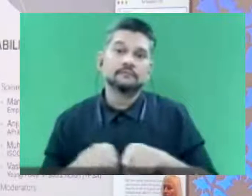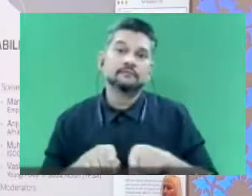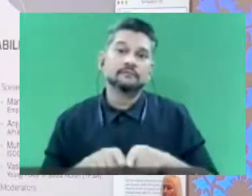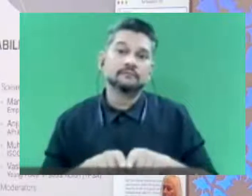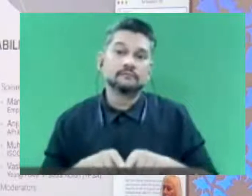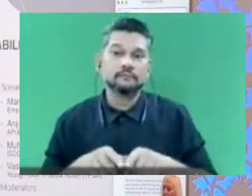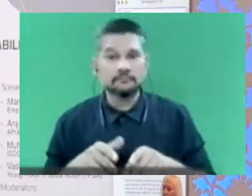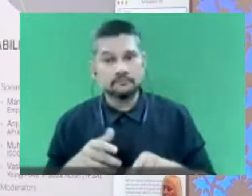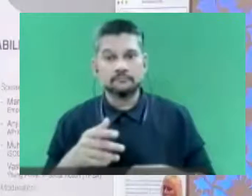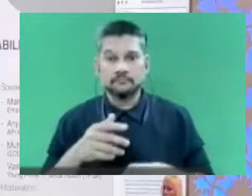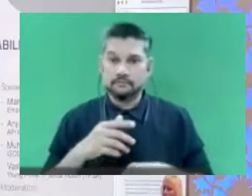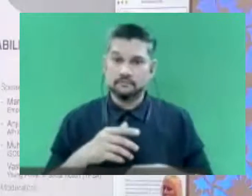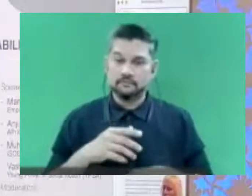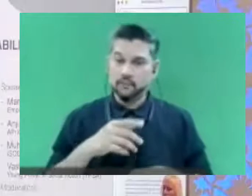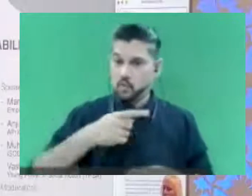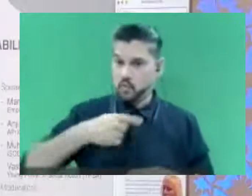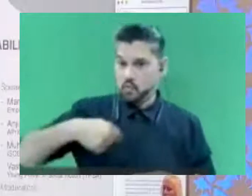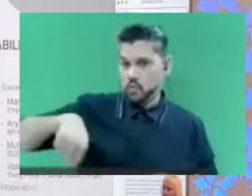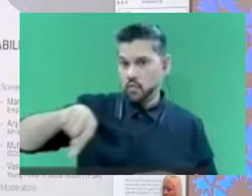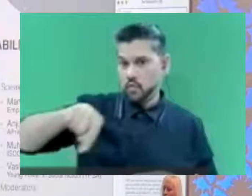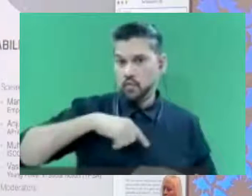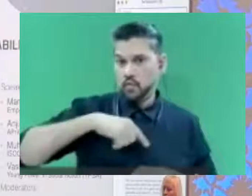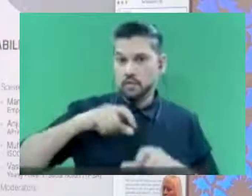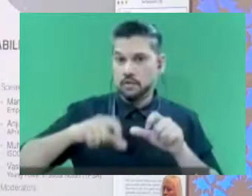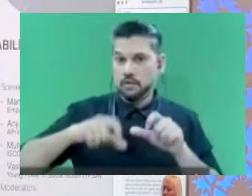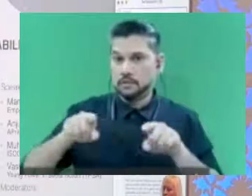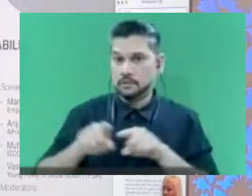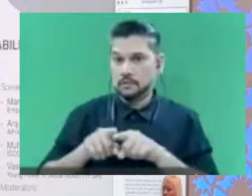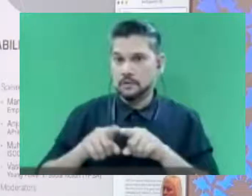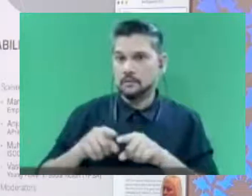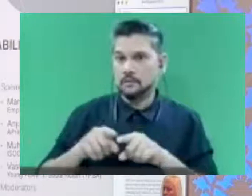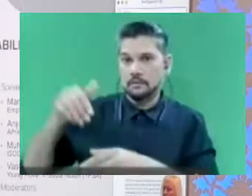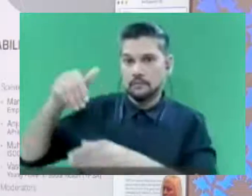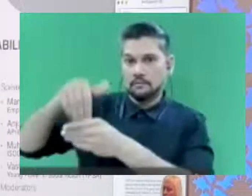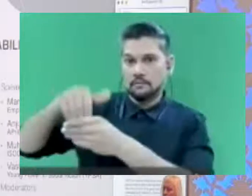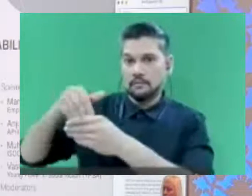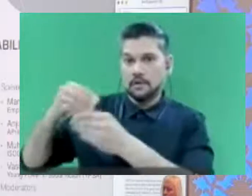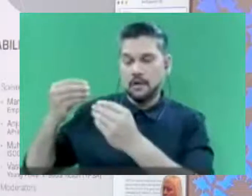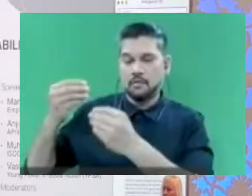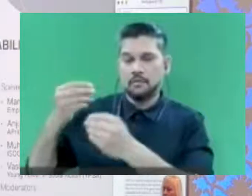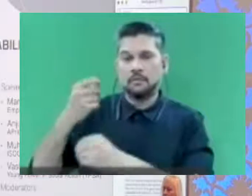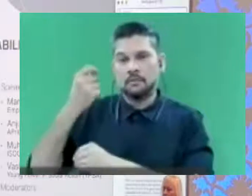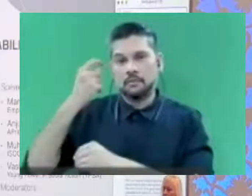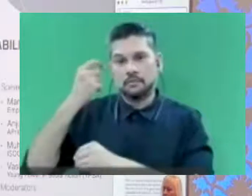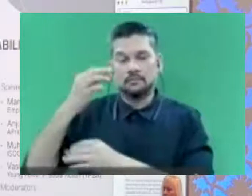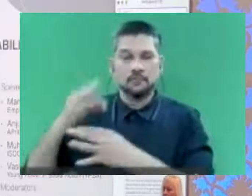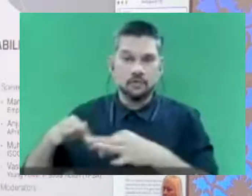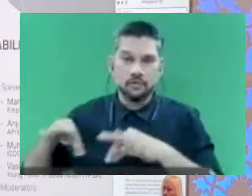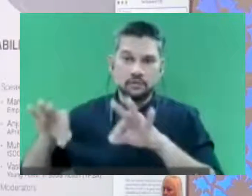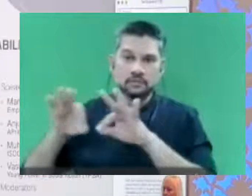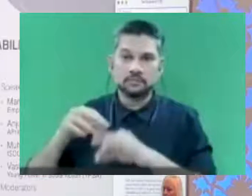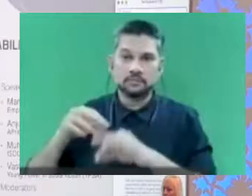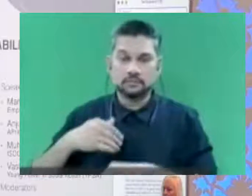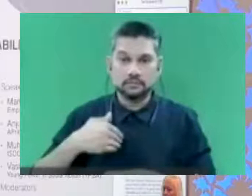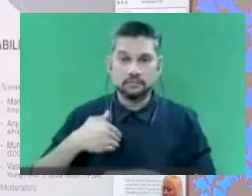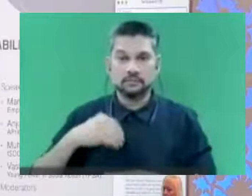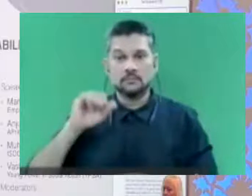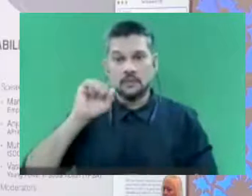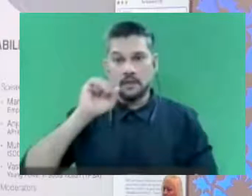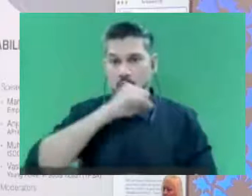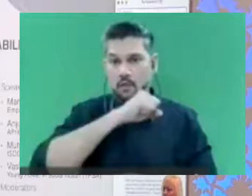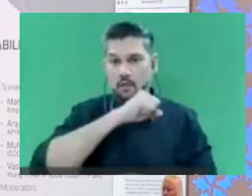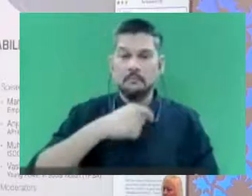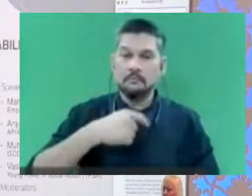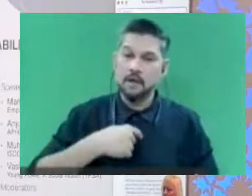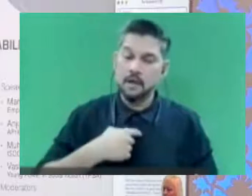us to understand those content. Since I'm a Taiwanese and my mother tongue is Chinese, so it